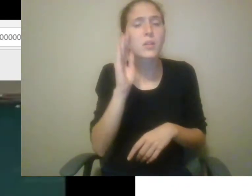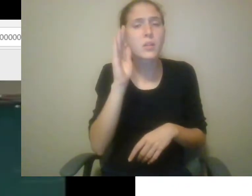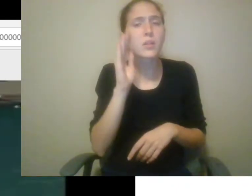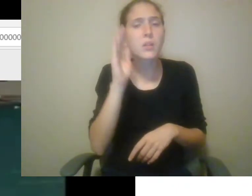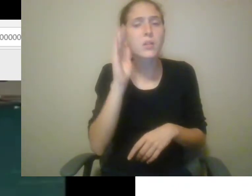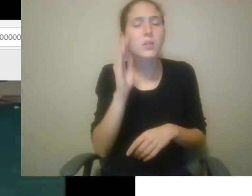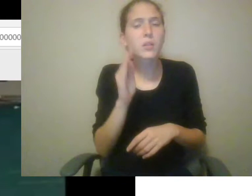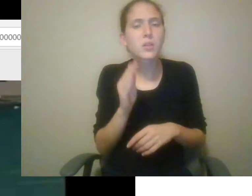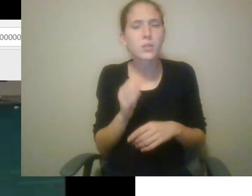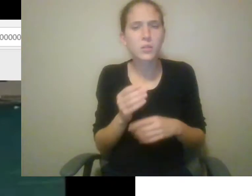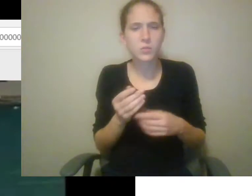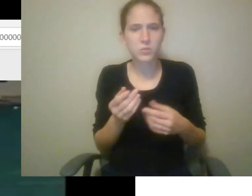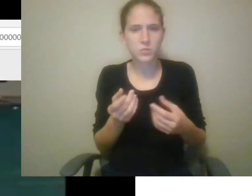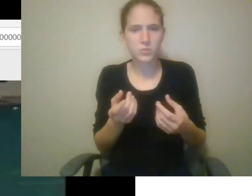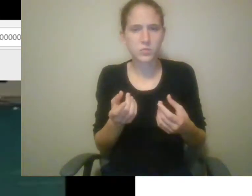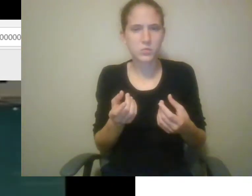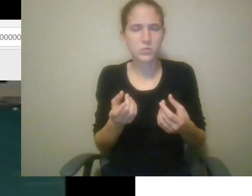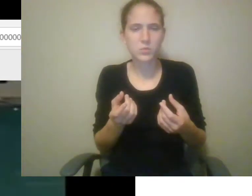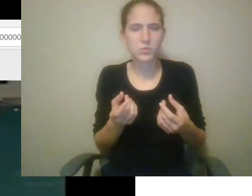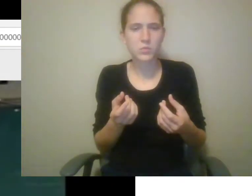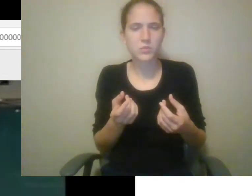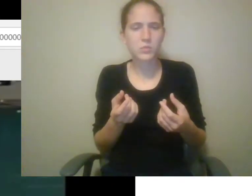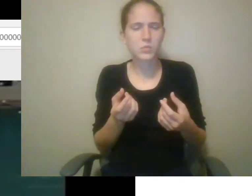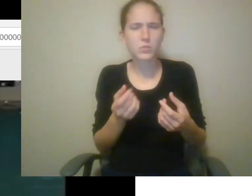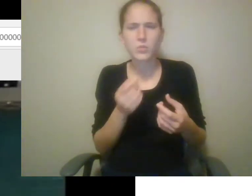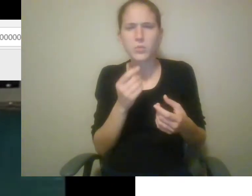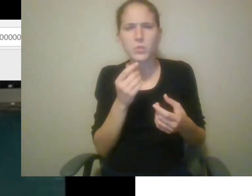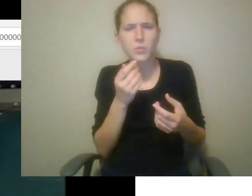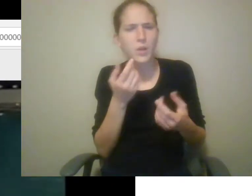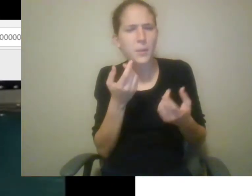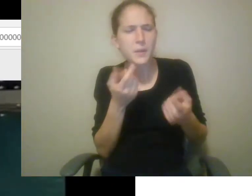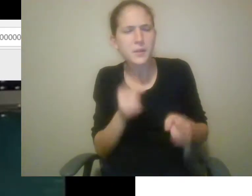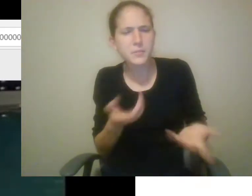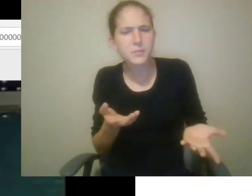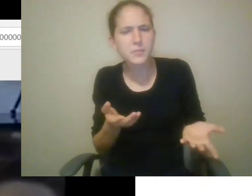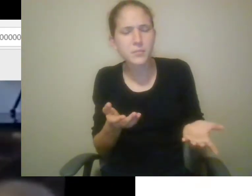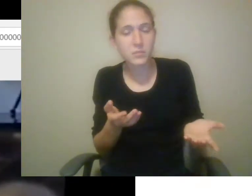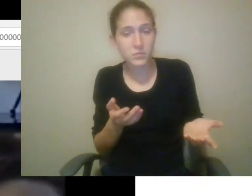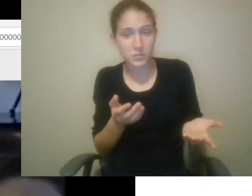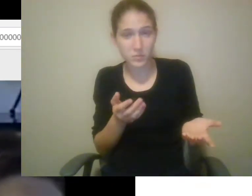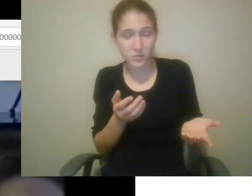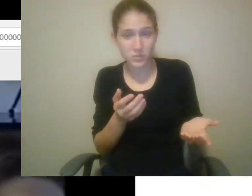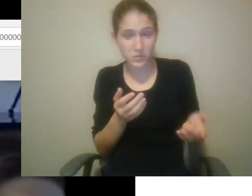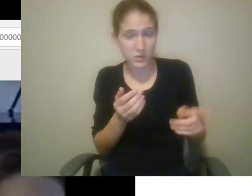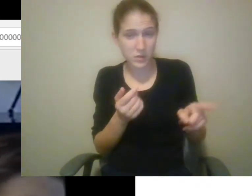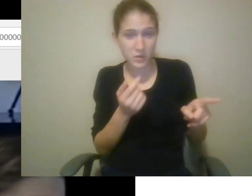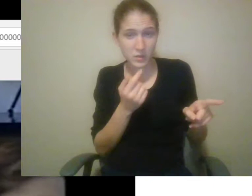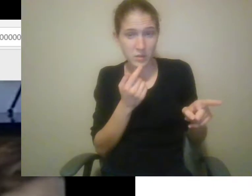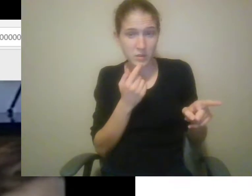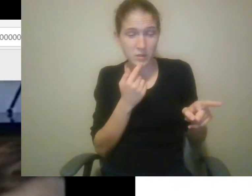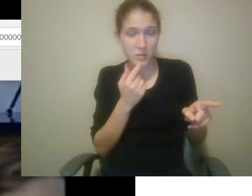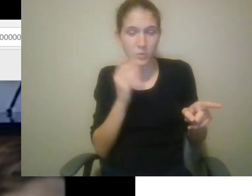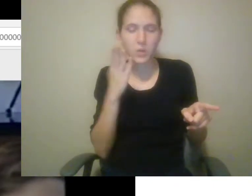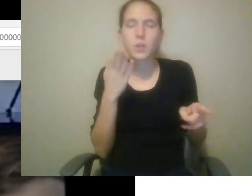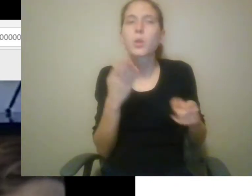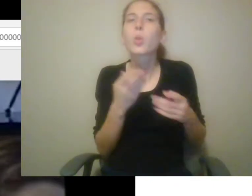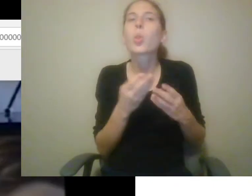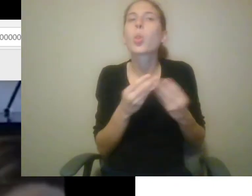on at once. What are we going to find? Rachel? What's going to disappear? It's going to be clear again?